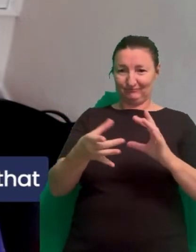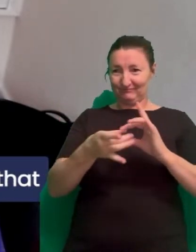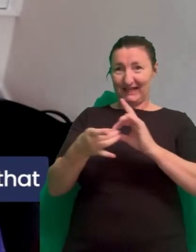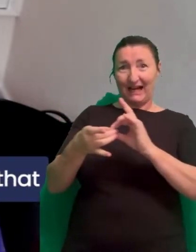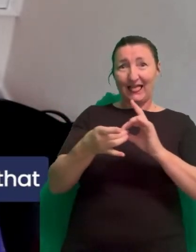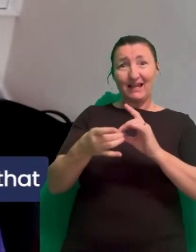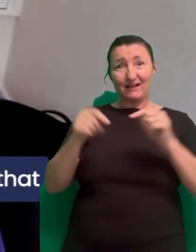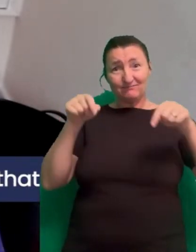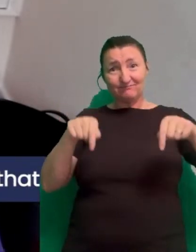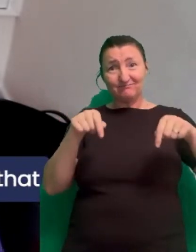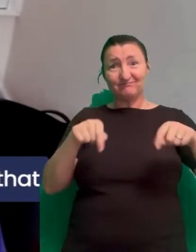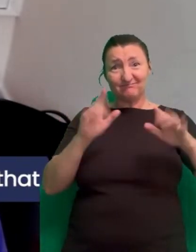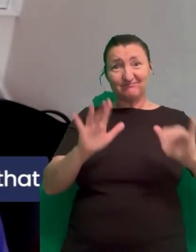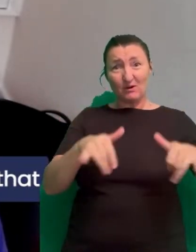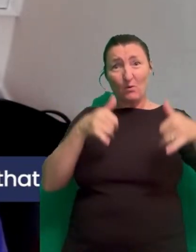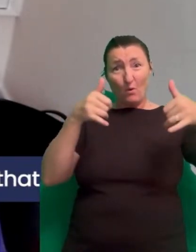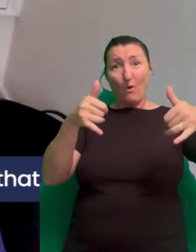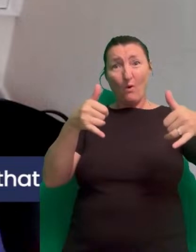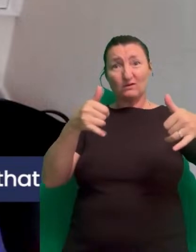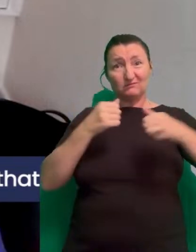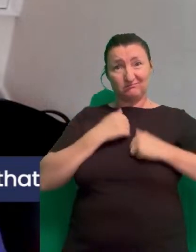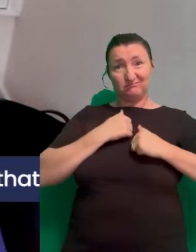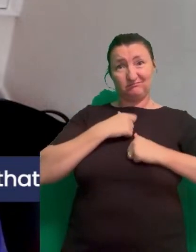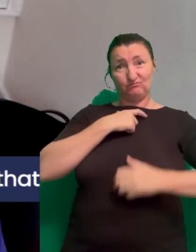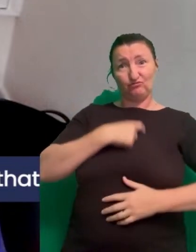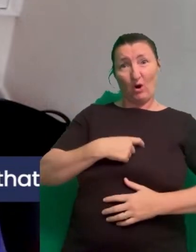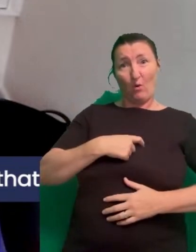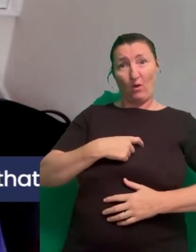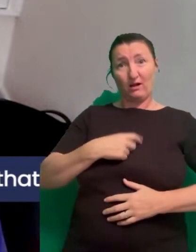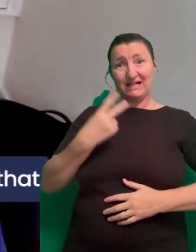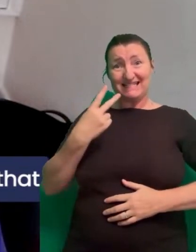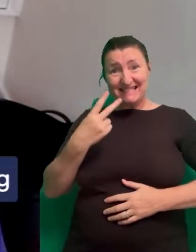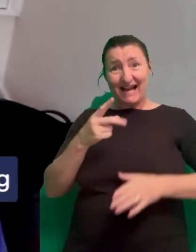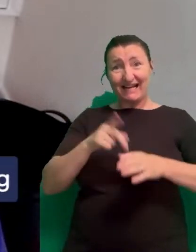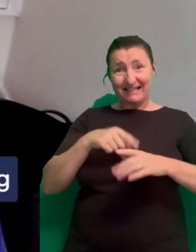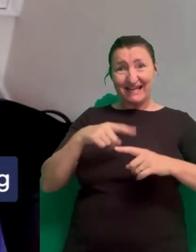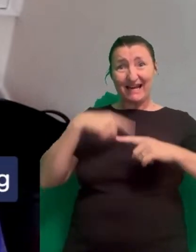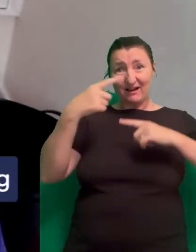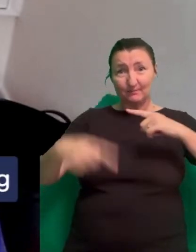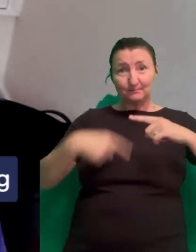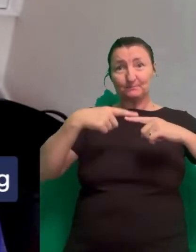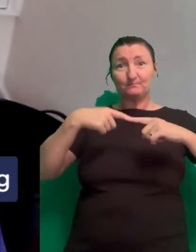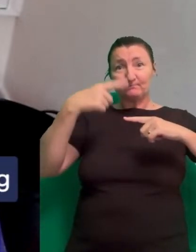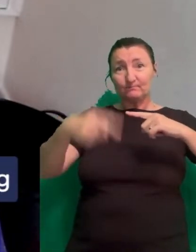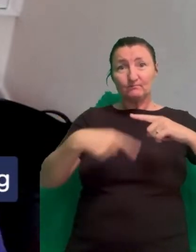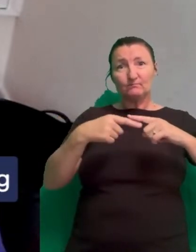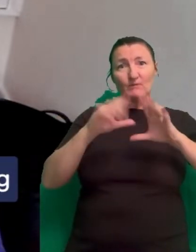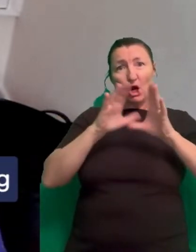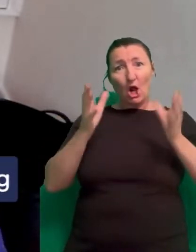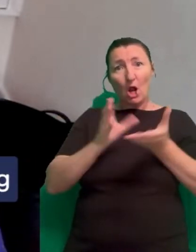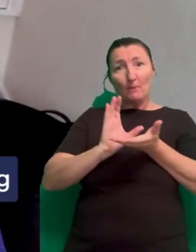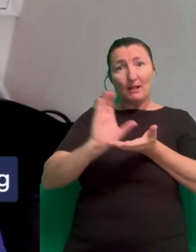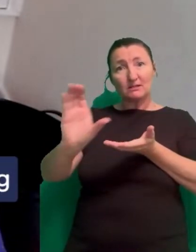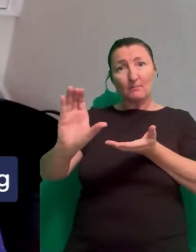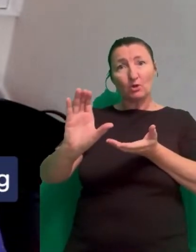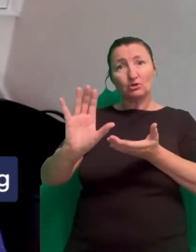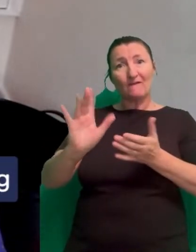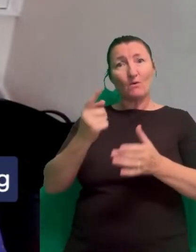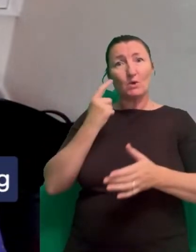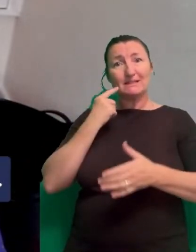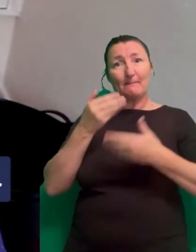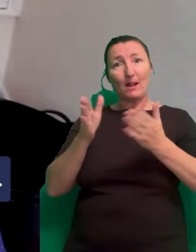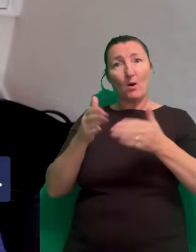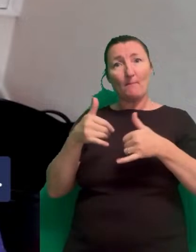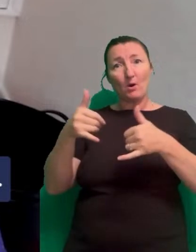innovation, it's not difficult to find a direct correlation between that and our role for the second year running